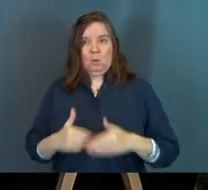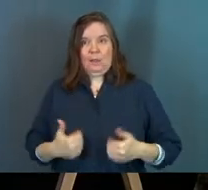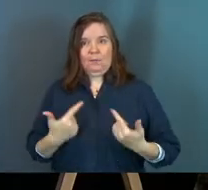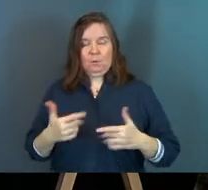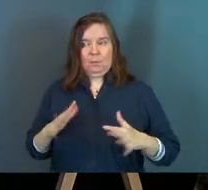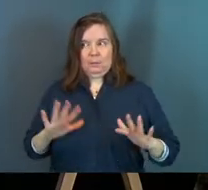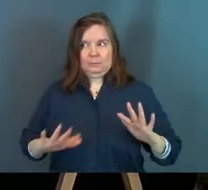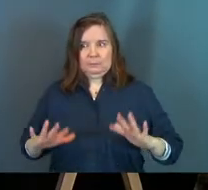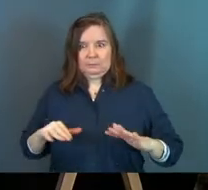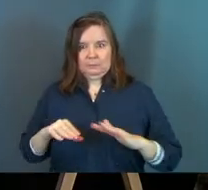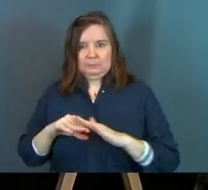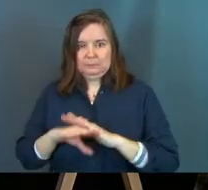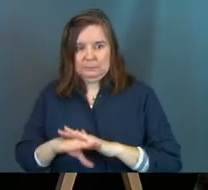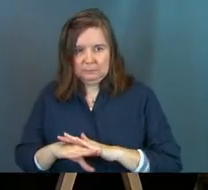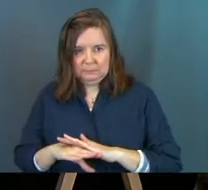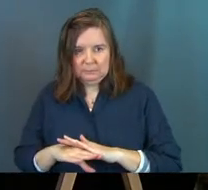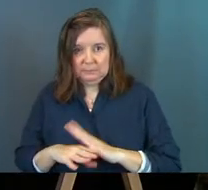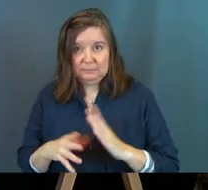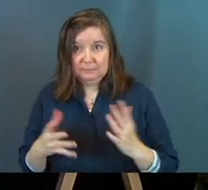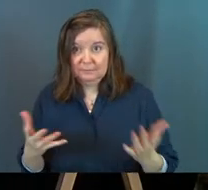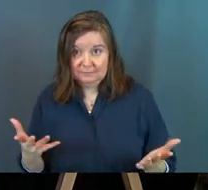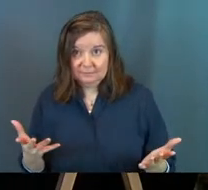room?